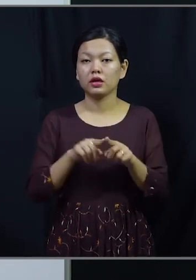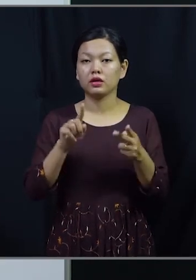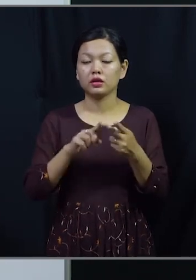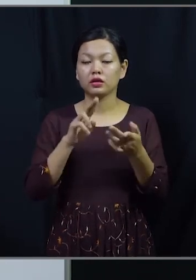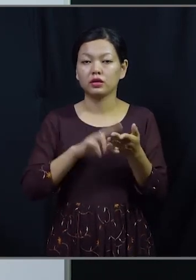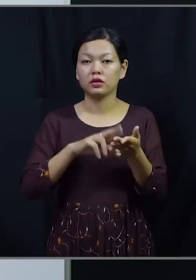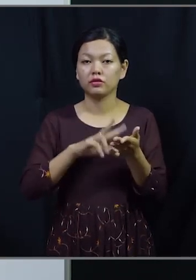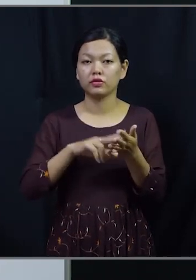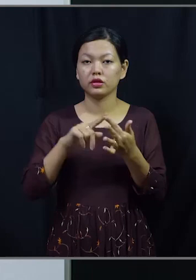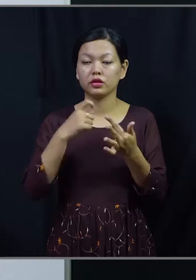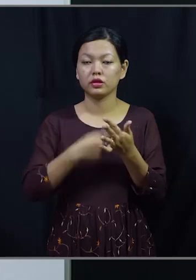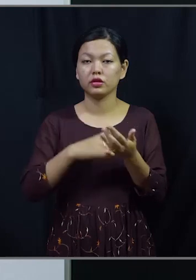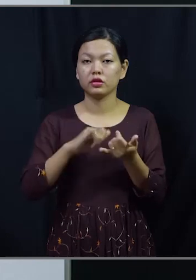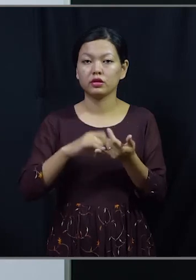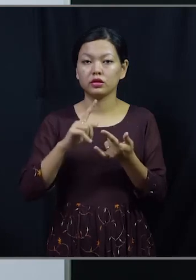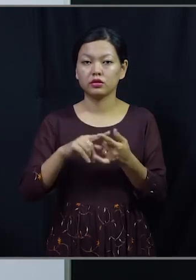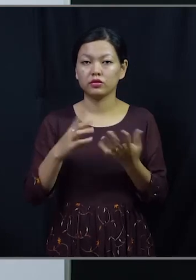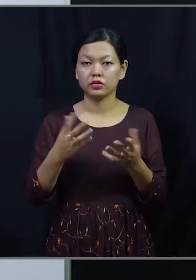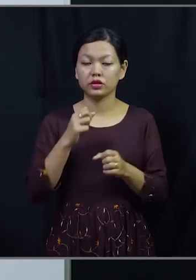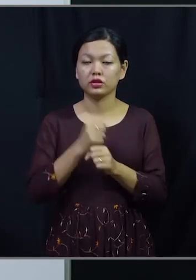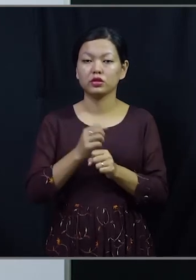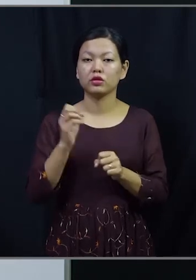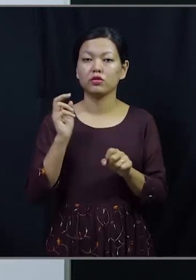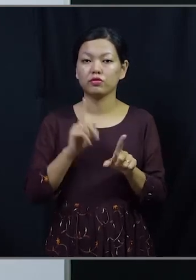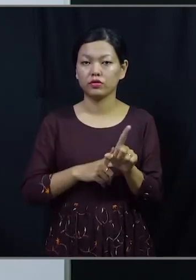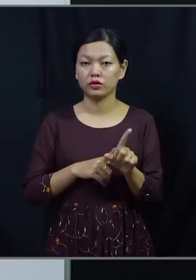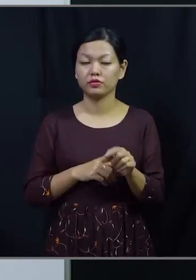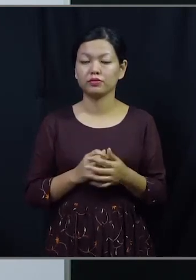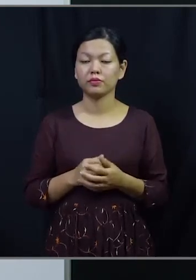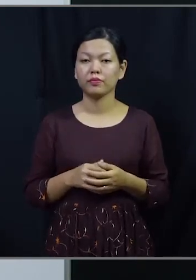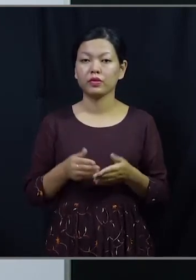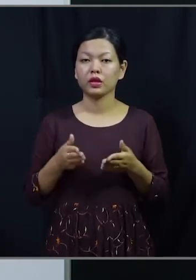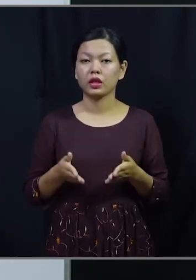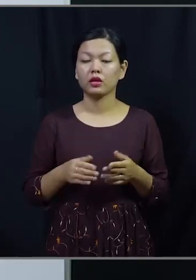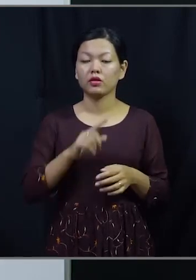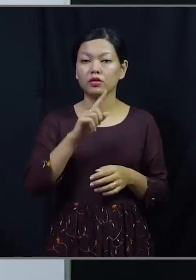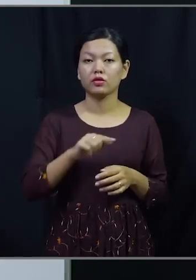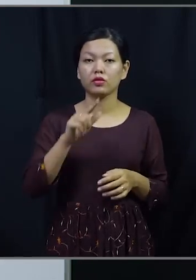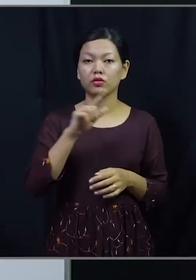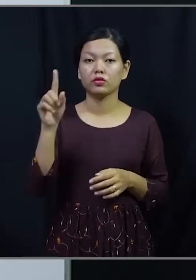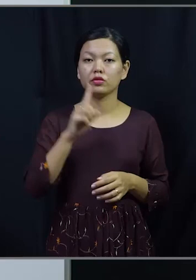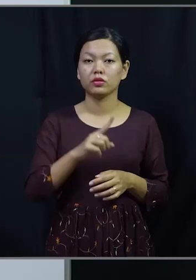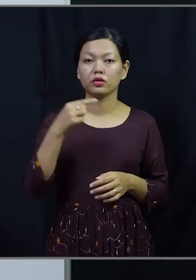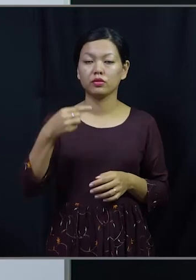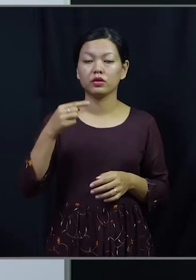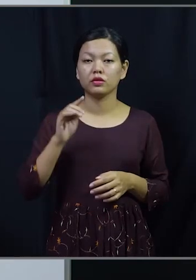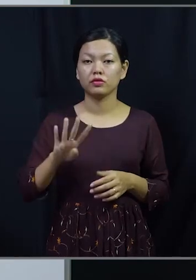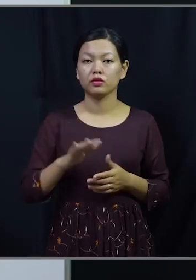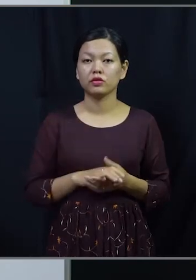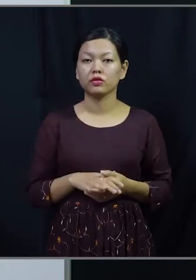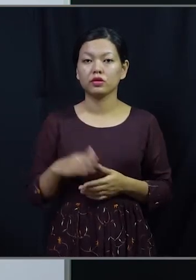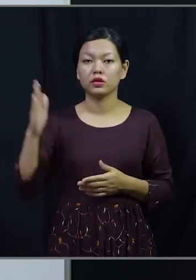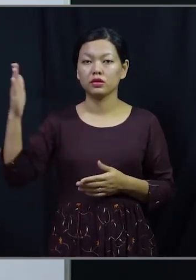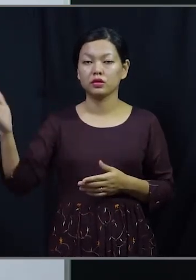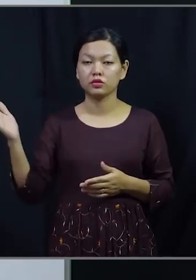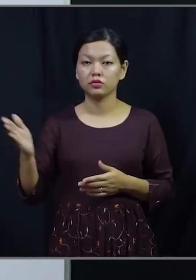is g of y only, right? So g of y is root over y minus 4. By this